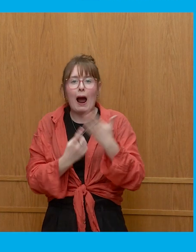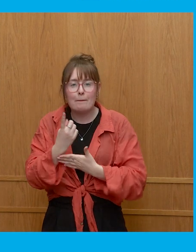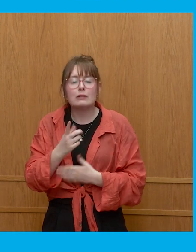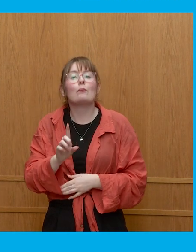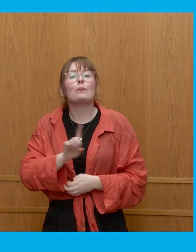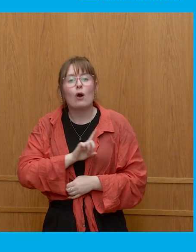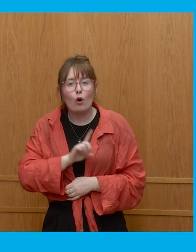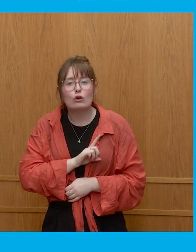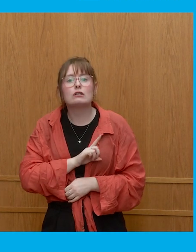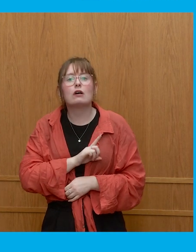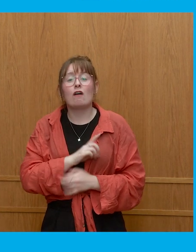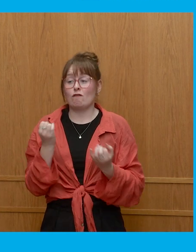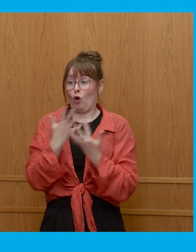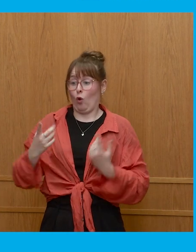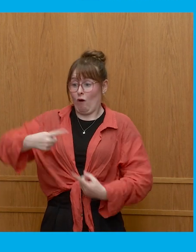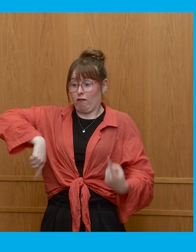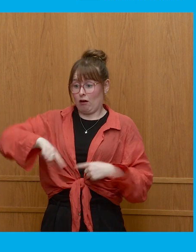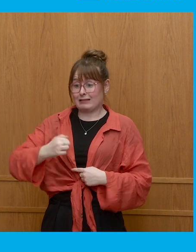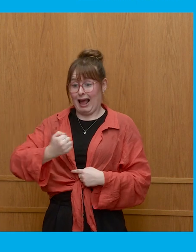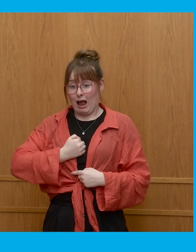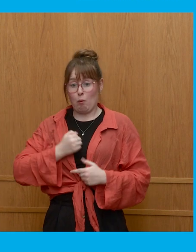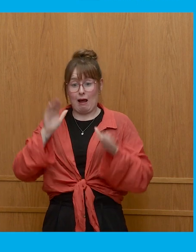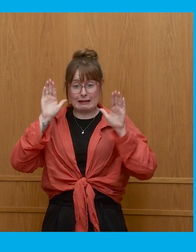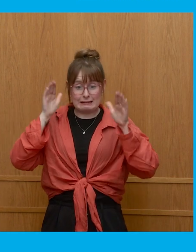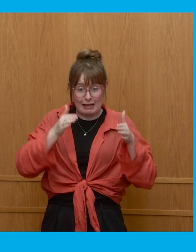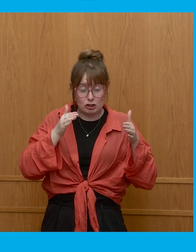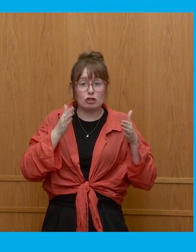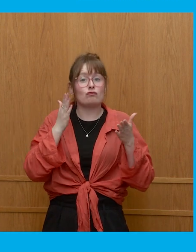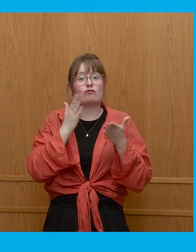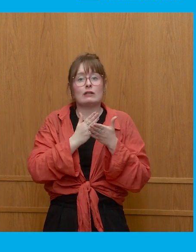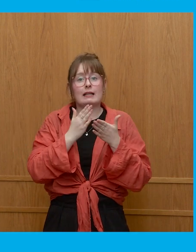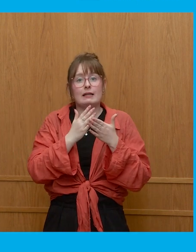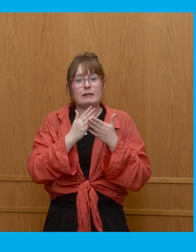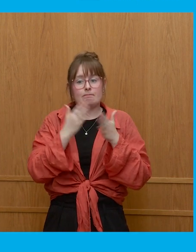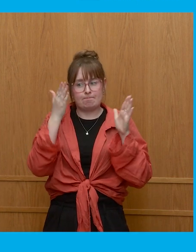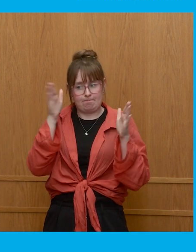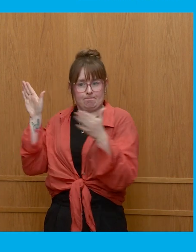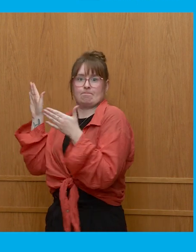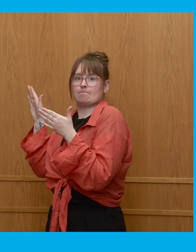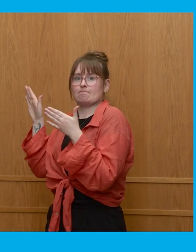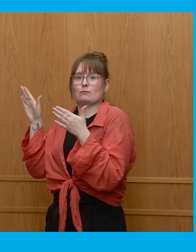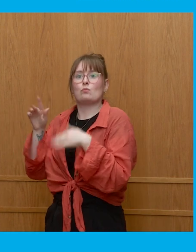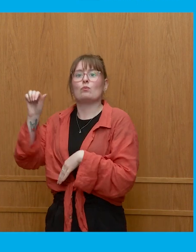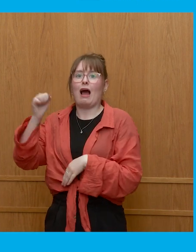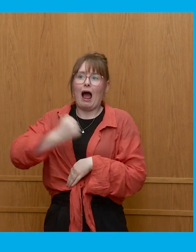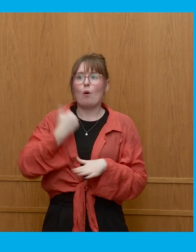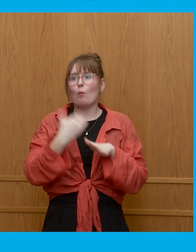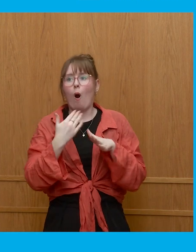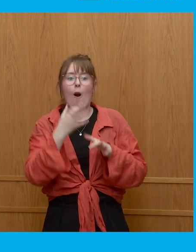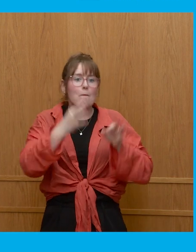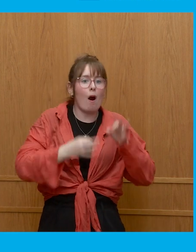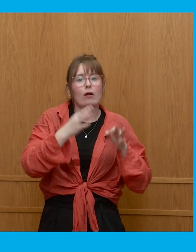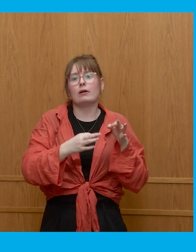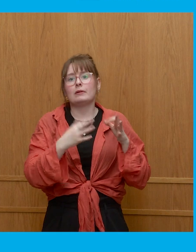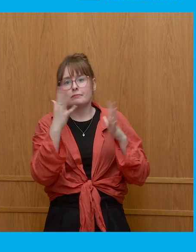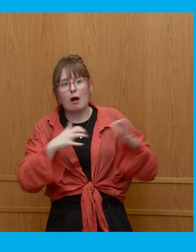because for many of us, the attention was taken away from what we were meant to be doing in terms of a parliamentary committee perusing league